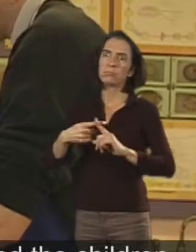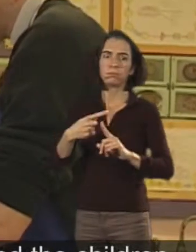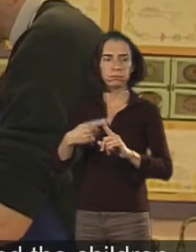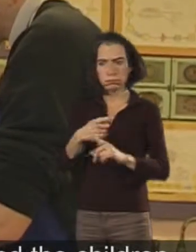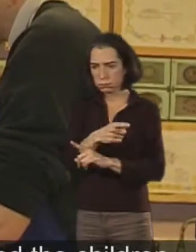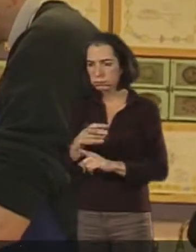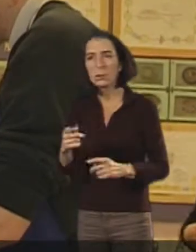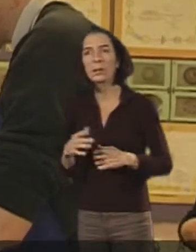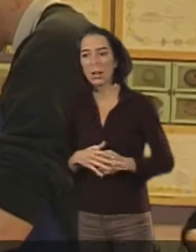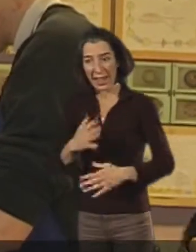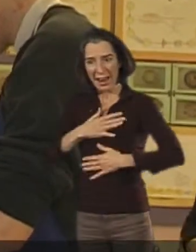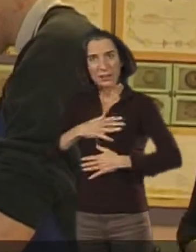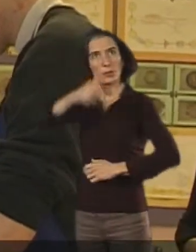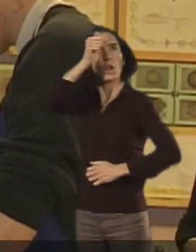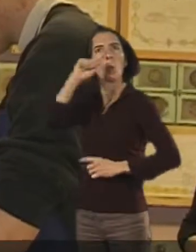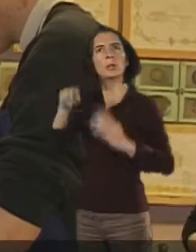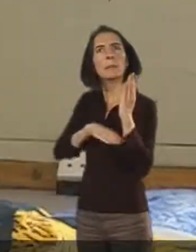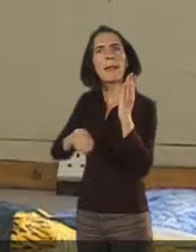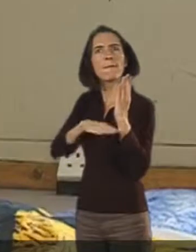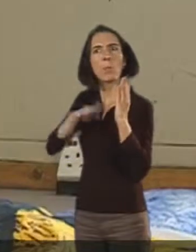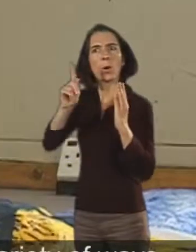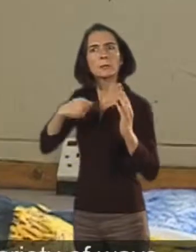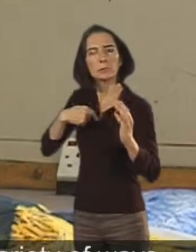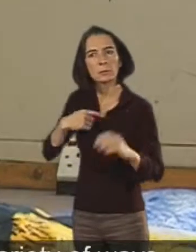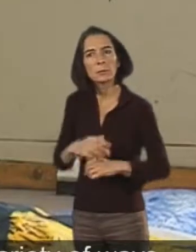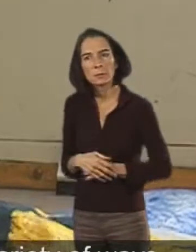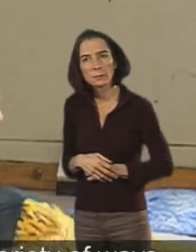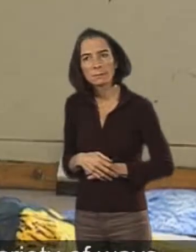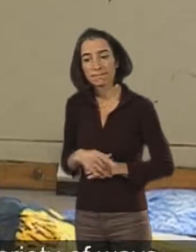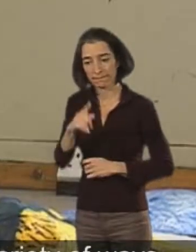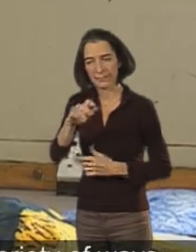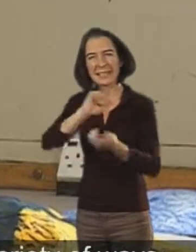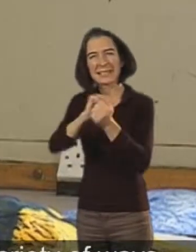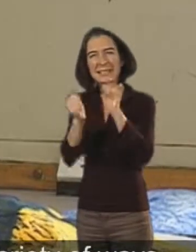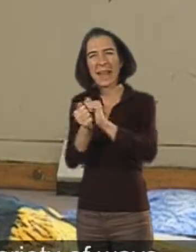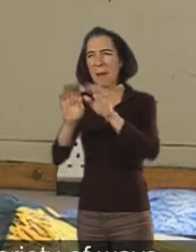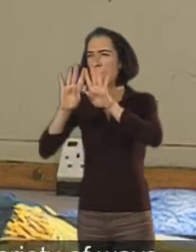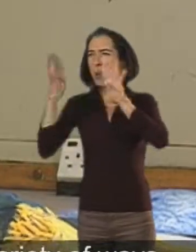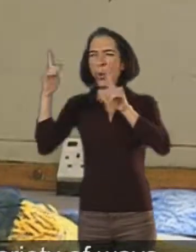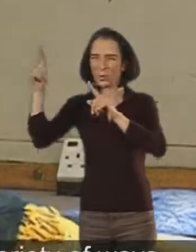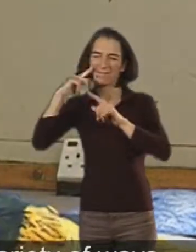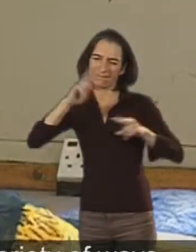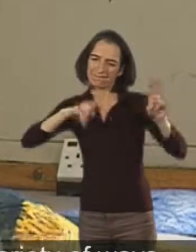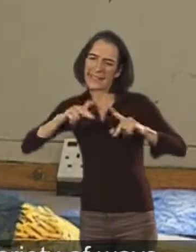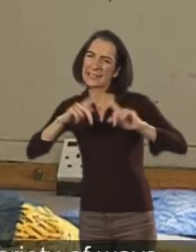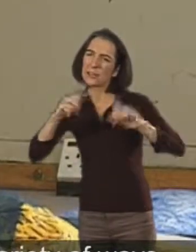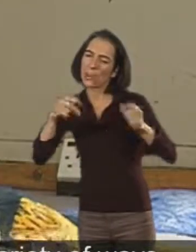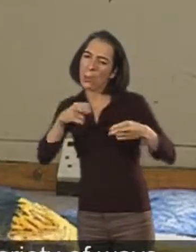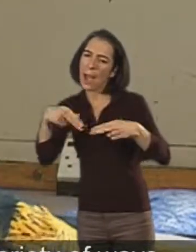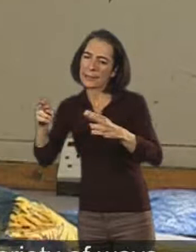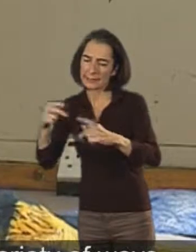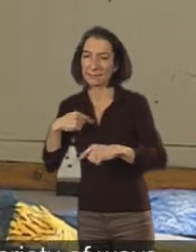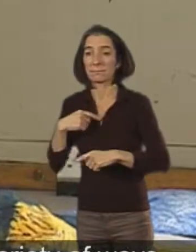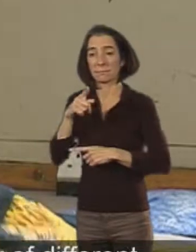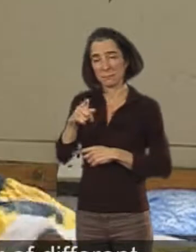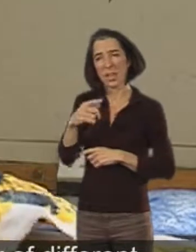very positively to it. They like to know where they are. Examination boards assess in a variety of ways. At Glossopdale, a